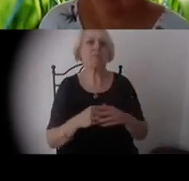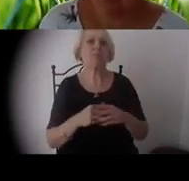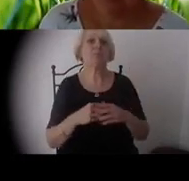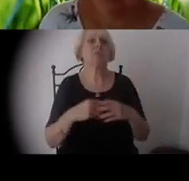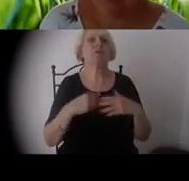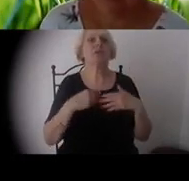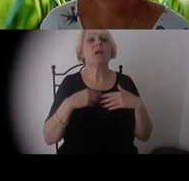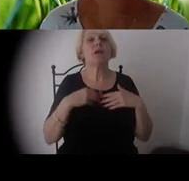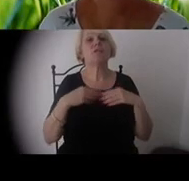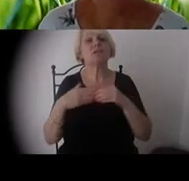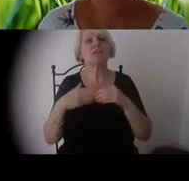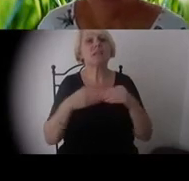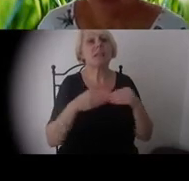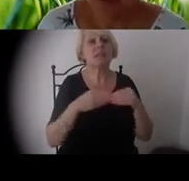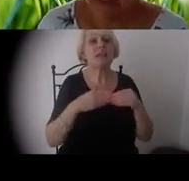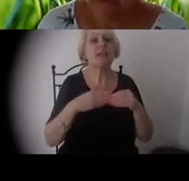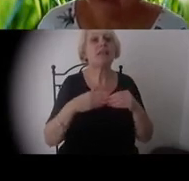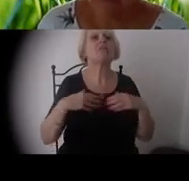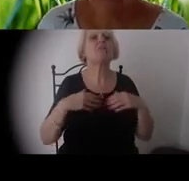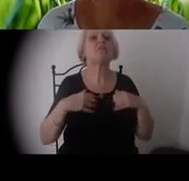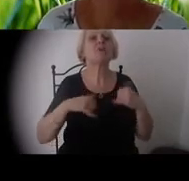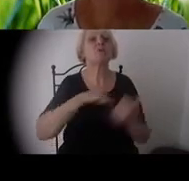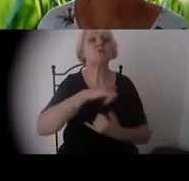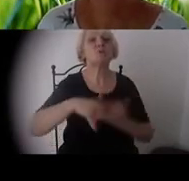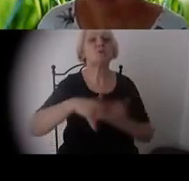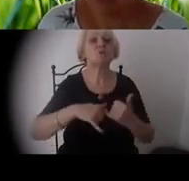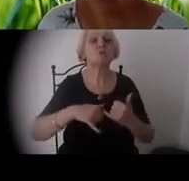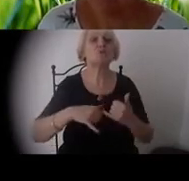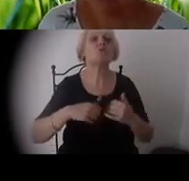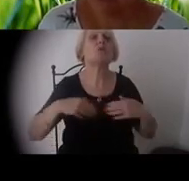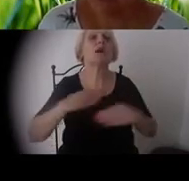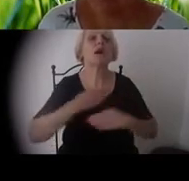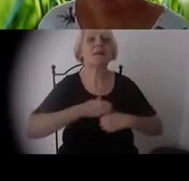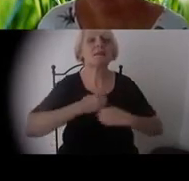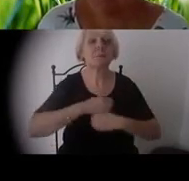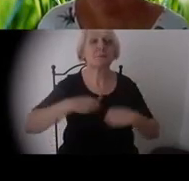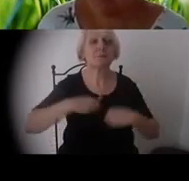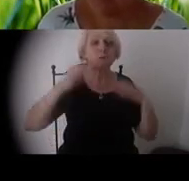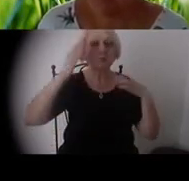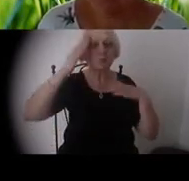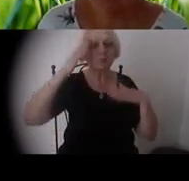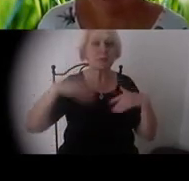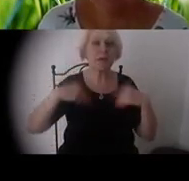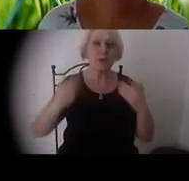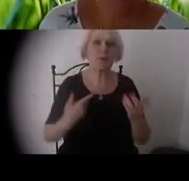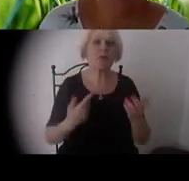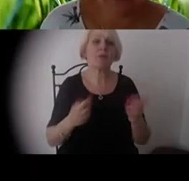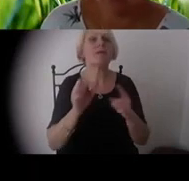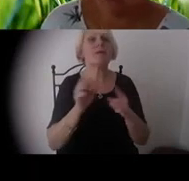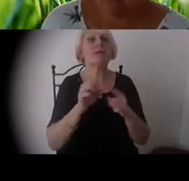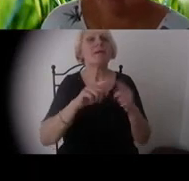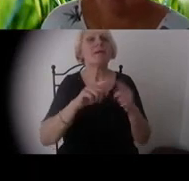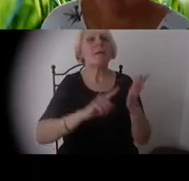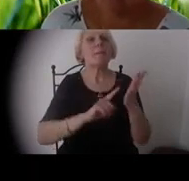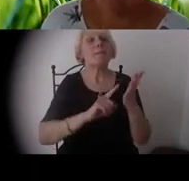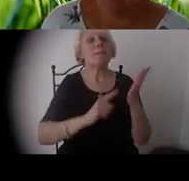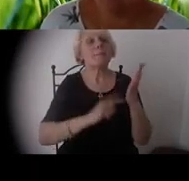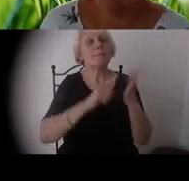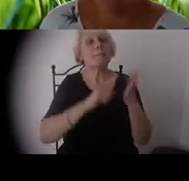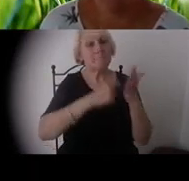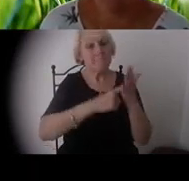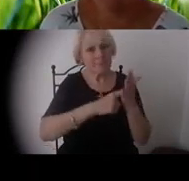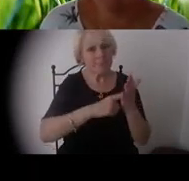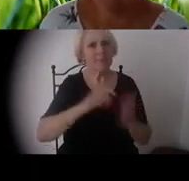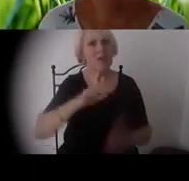Health and Wellbeing. We've got Peter Nathan, who's the Director of Education from the local authority, so both Emma and Peter are from the